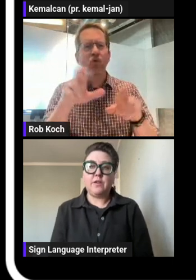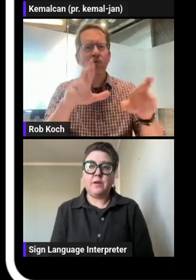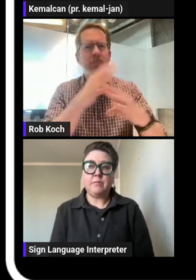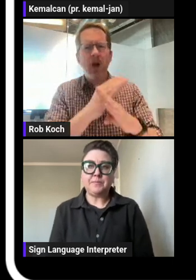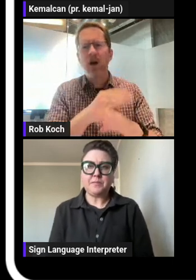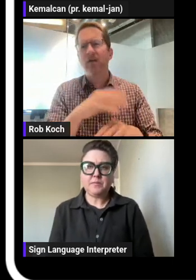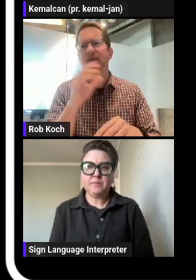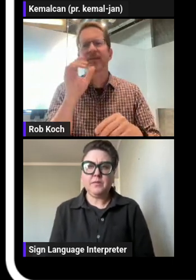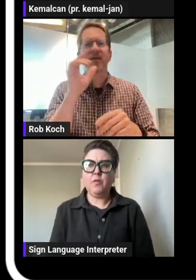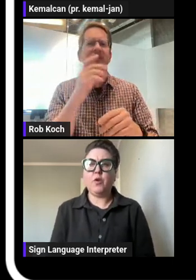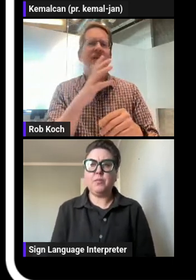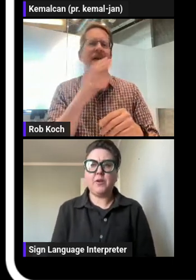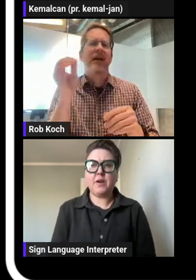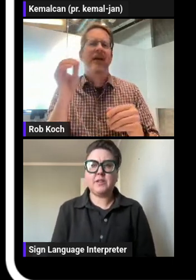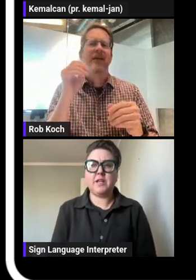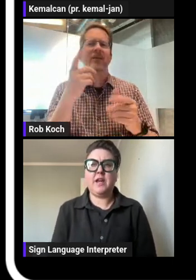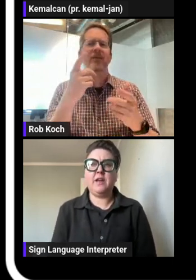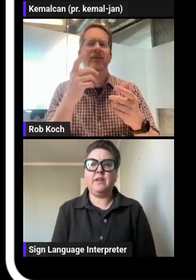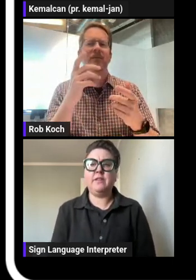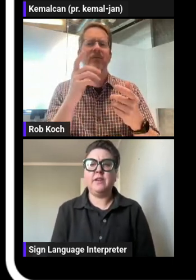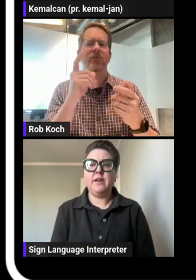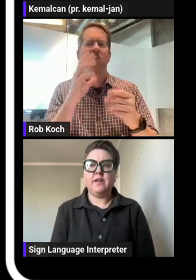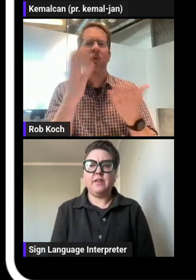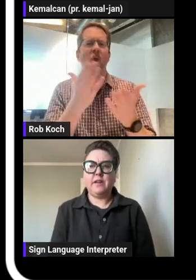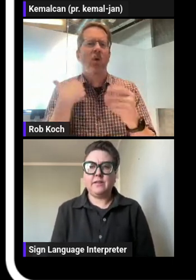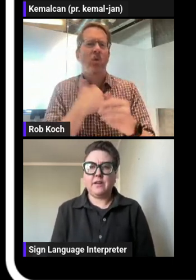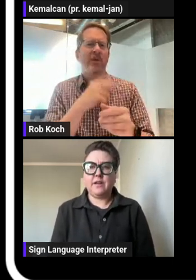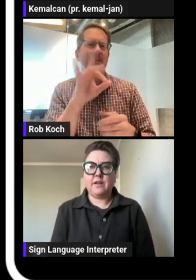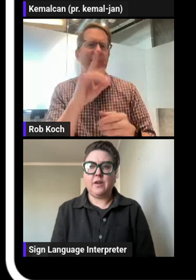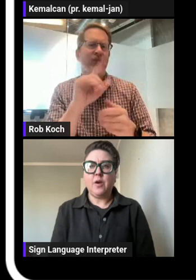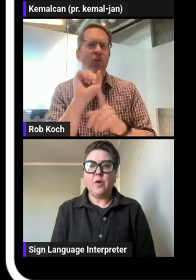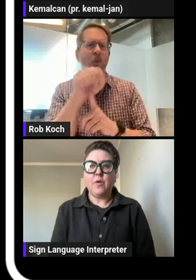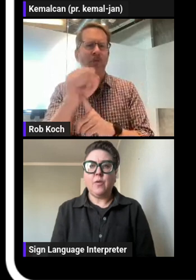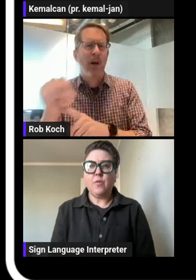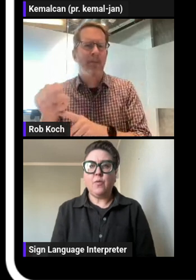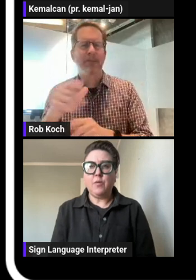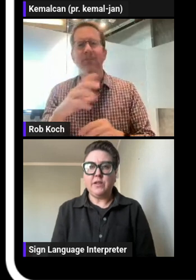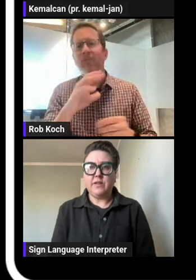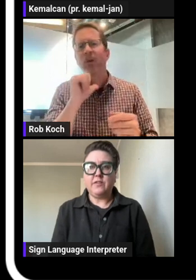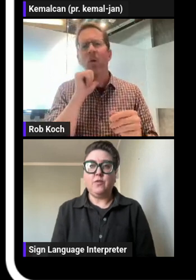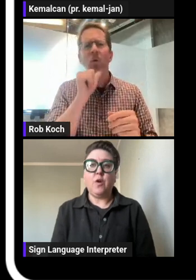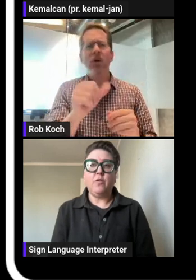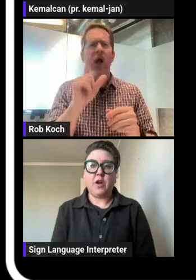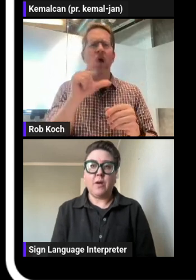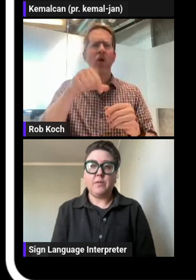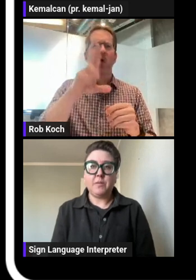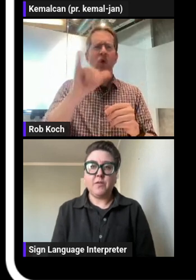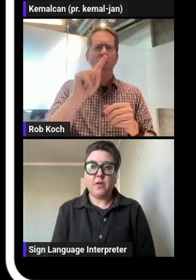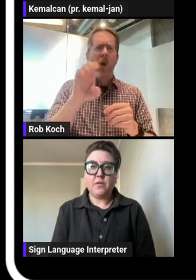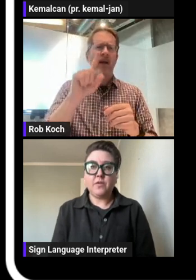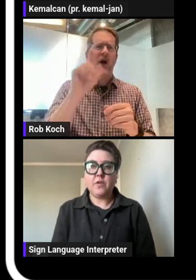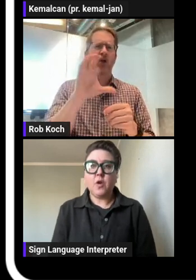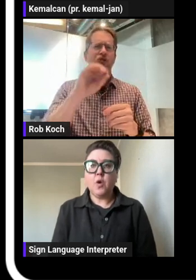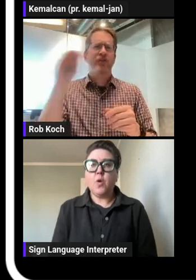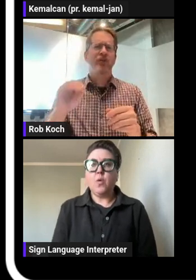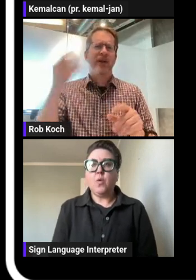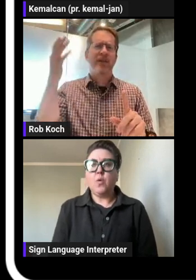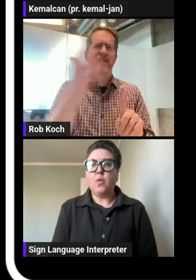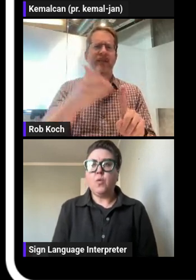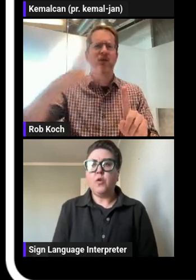quite interesting, roadblocks and things like what we did to overcome some of